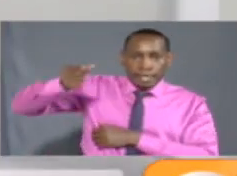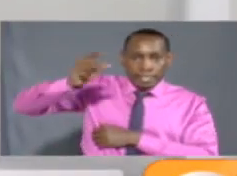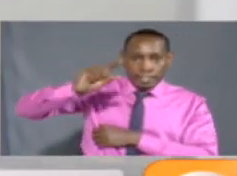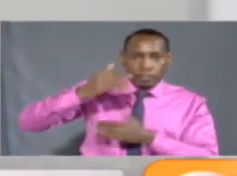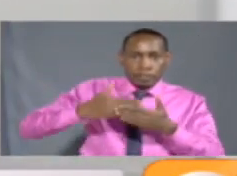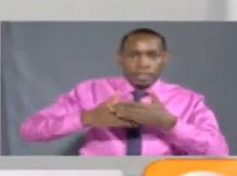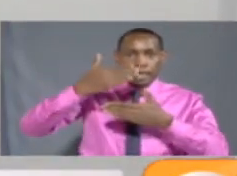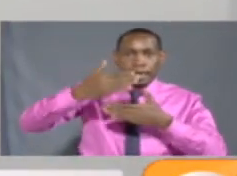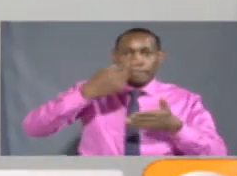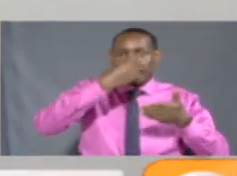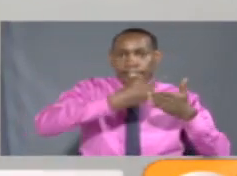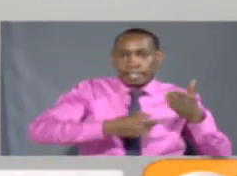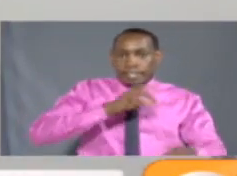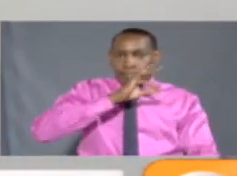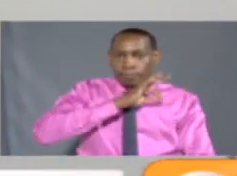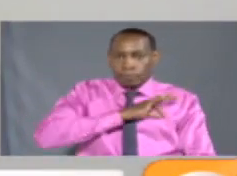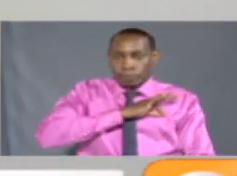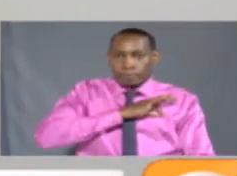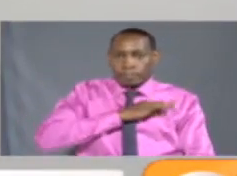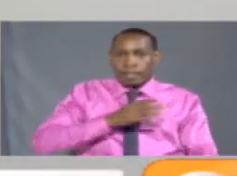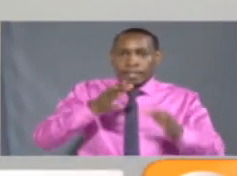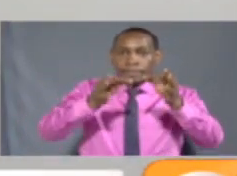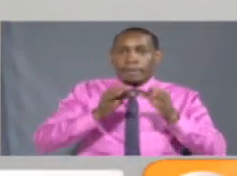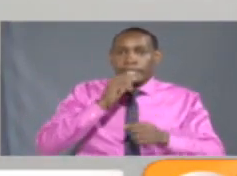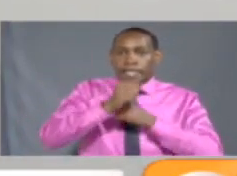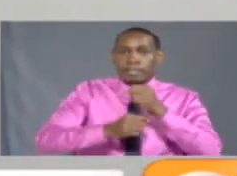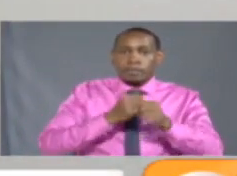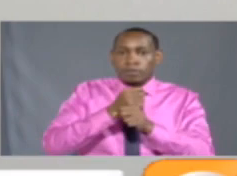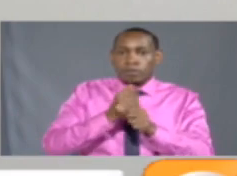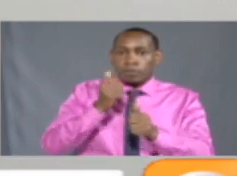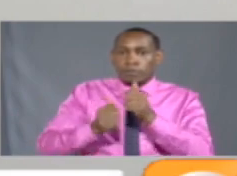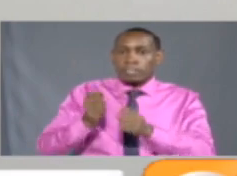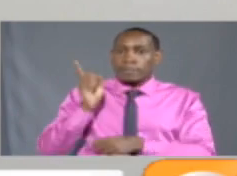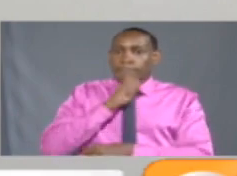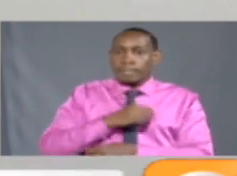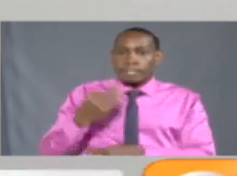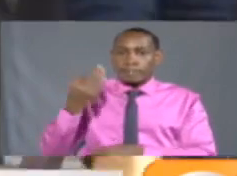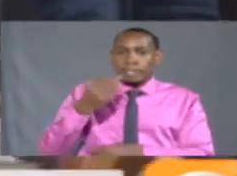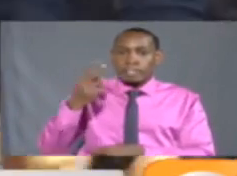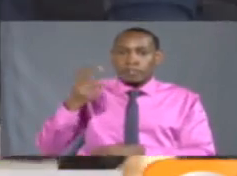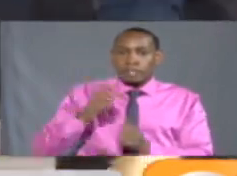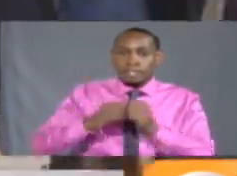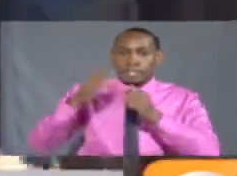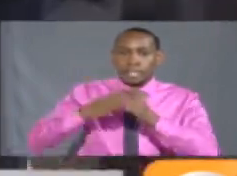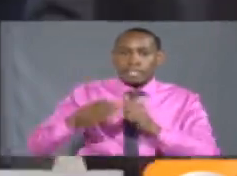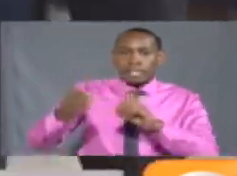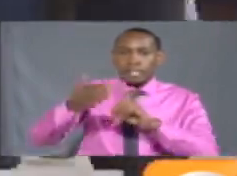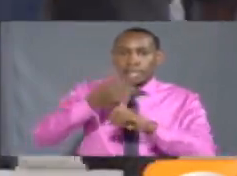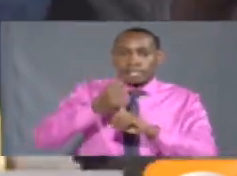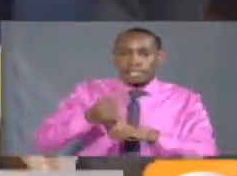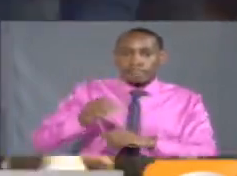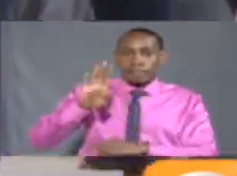in after-tax profits for its financial year, which ended in March 2019, to realize